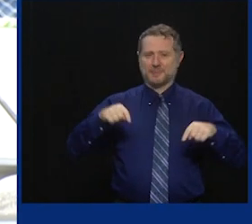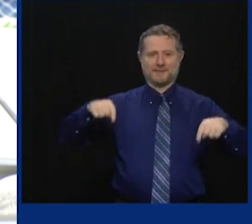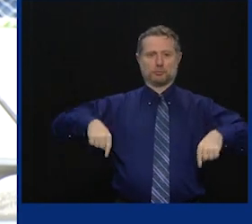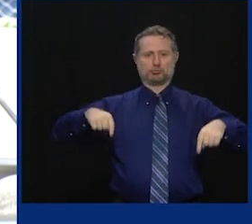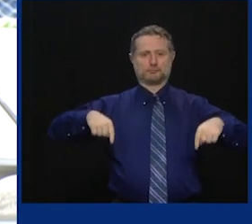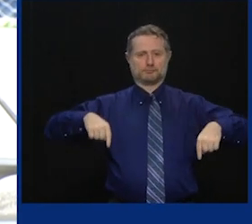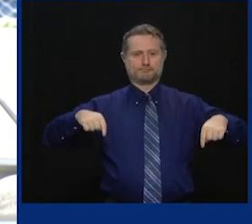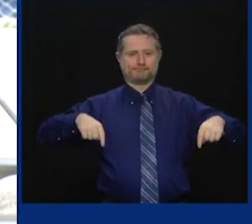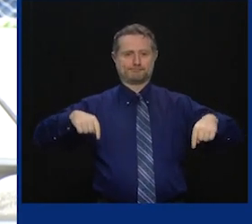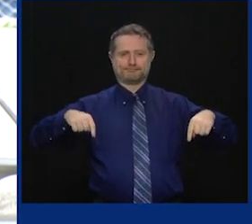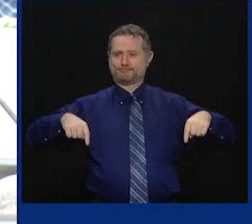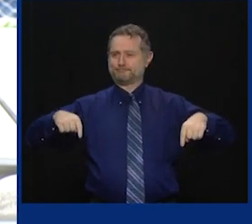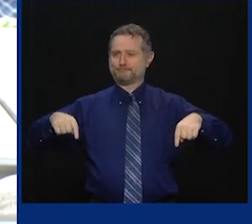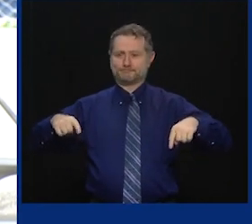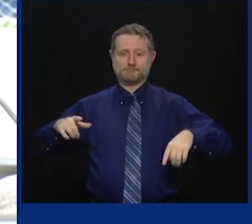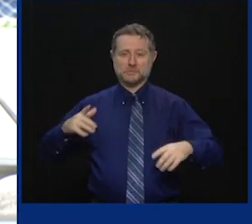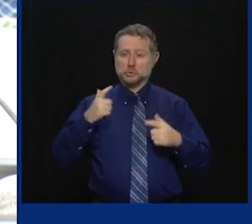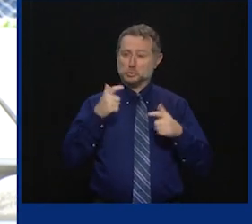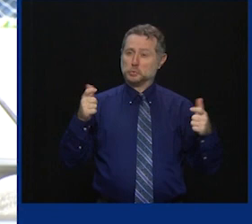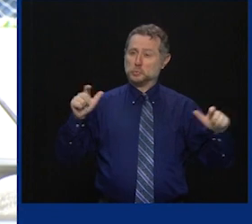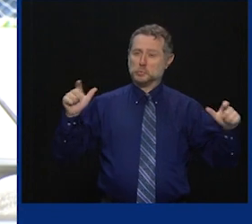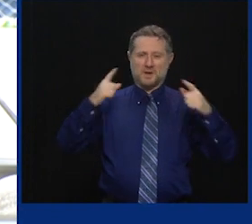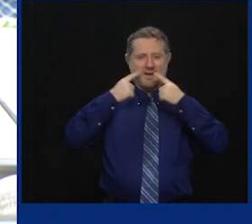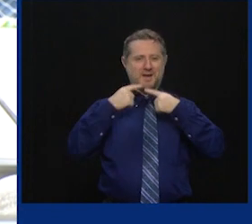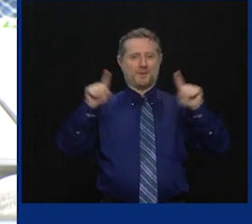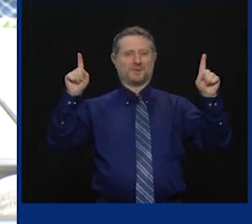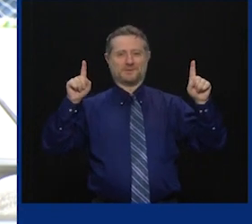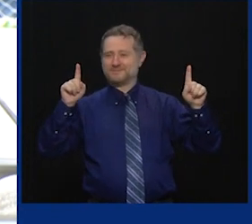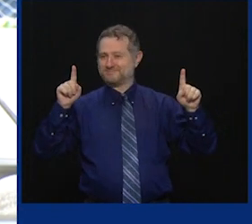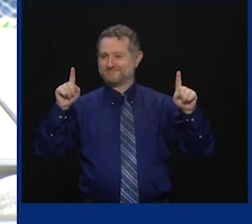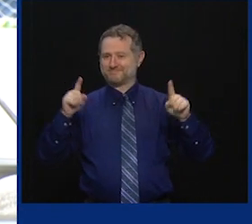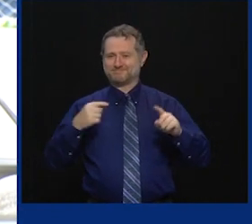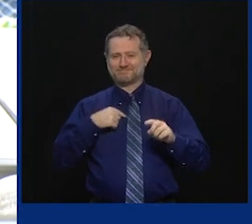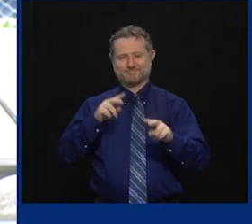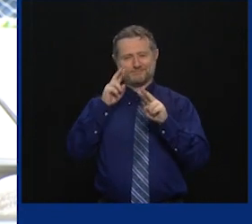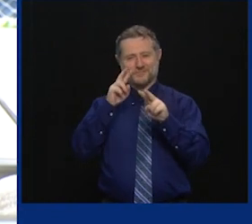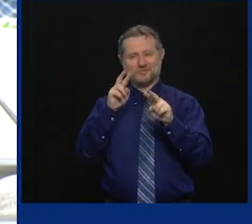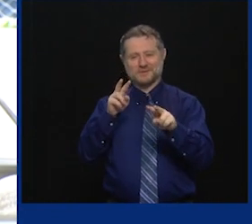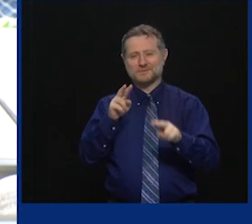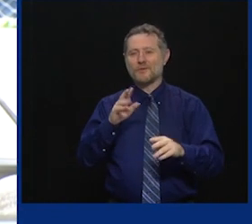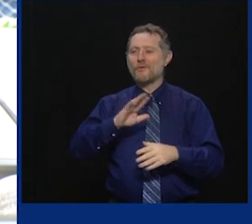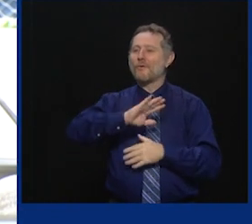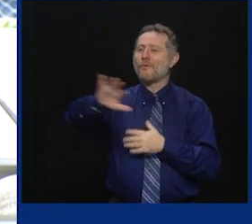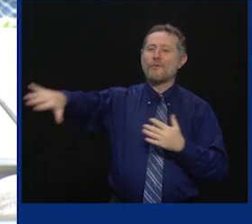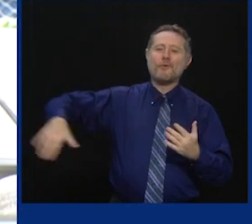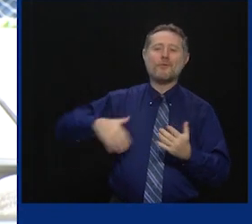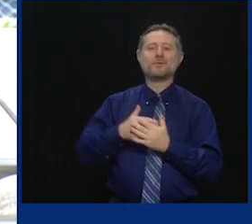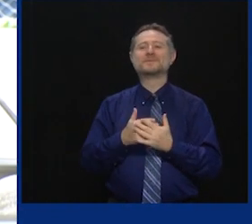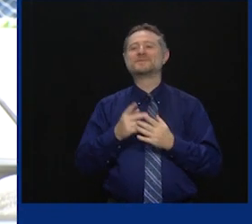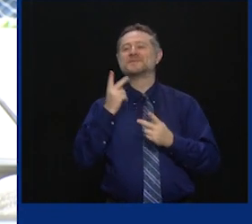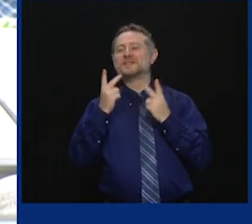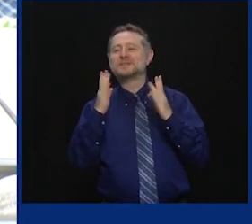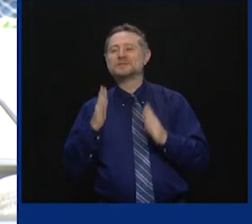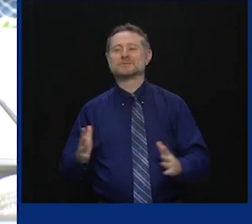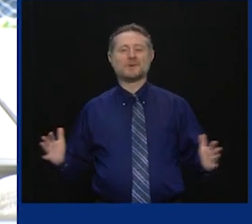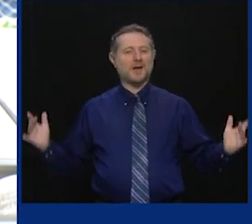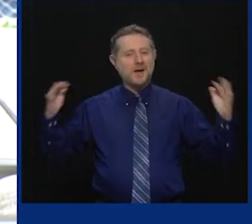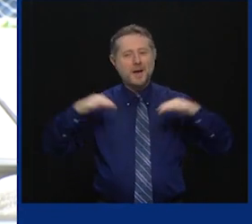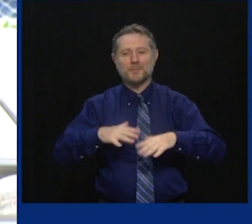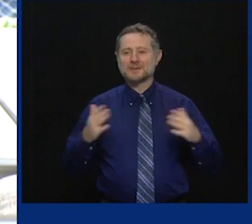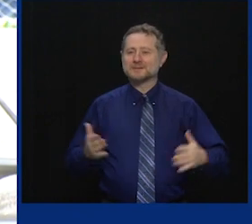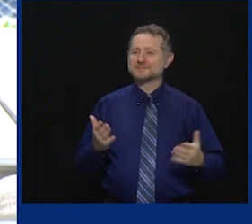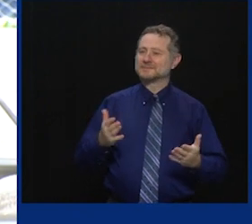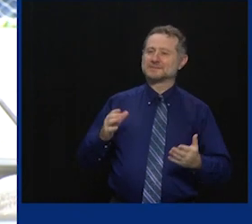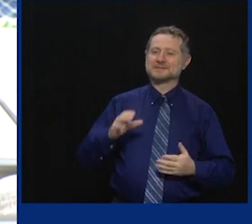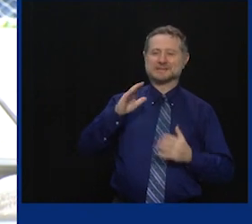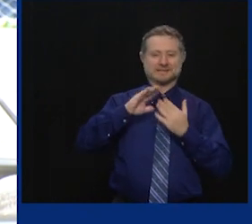scale of what you've accomplished here. And we cannot wait to get all the tourists back and everybody back in the city now that we've had the suspension of the